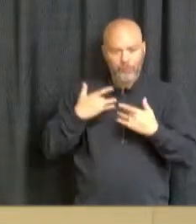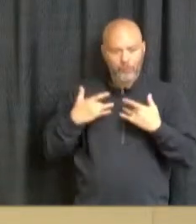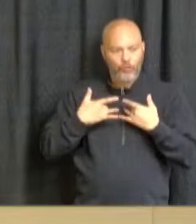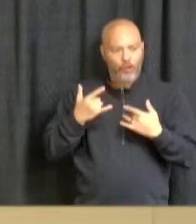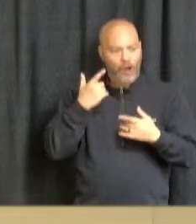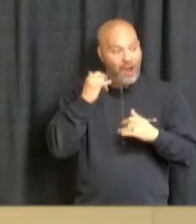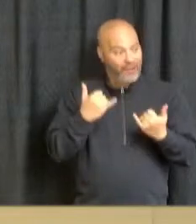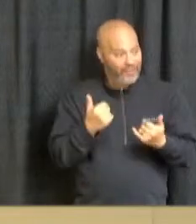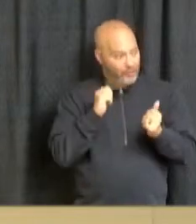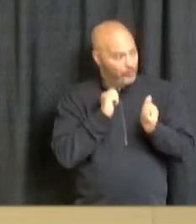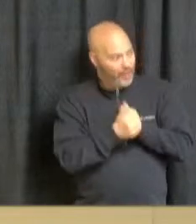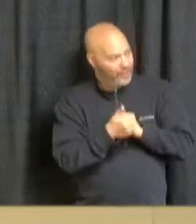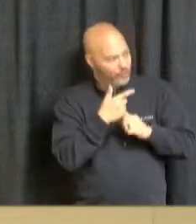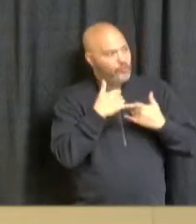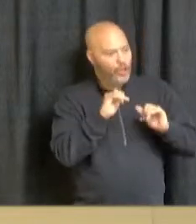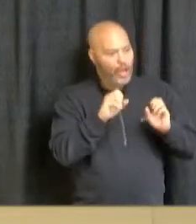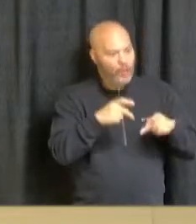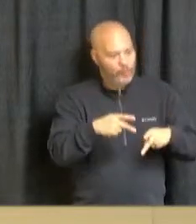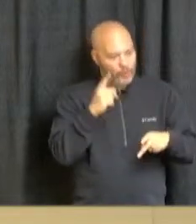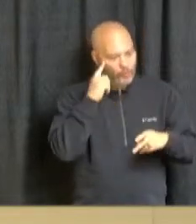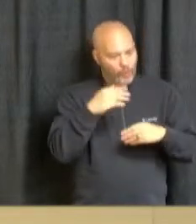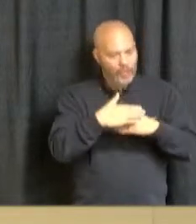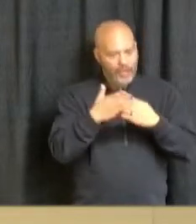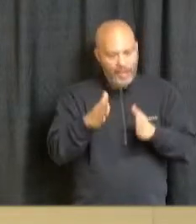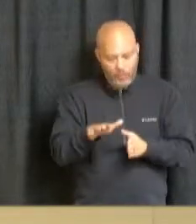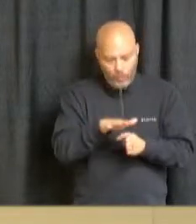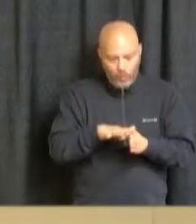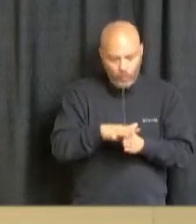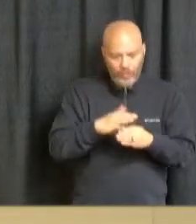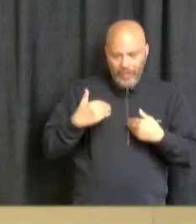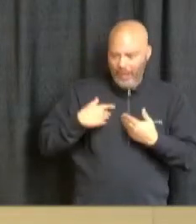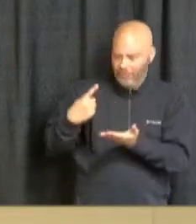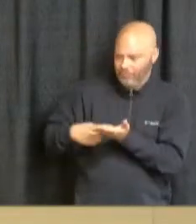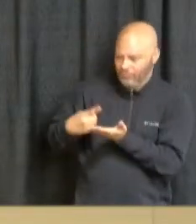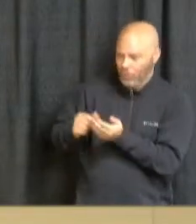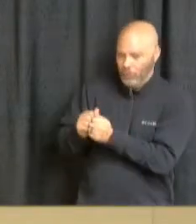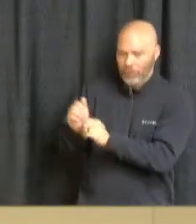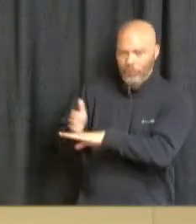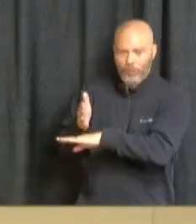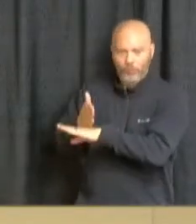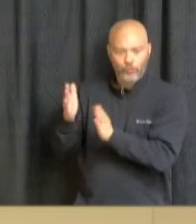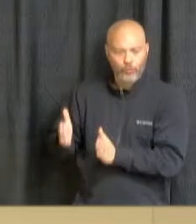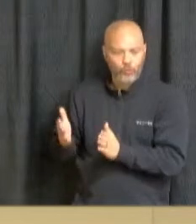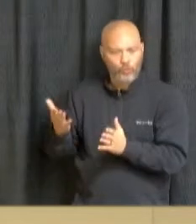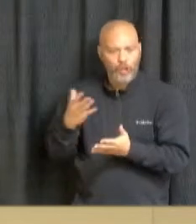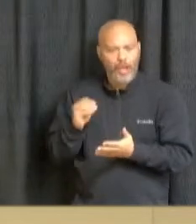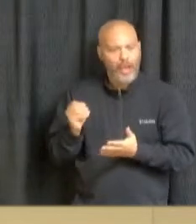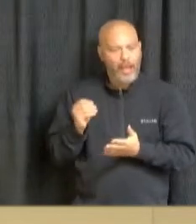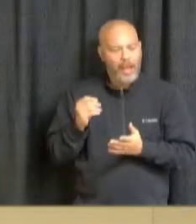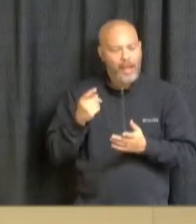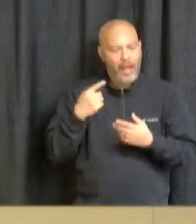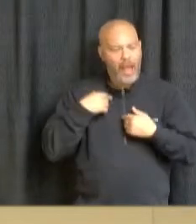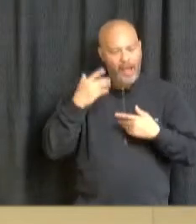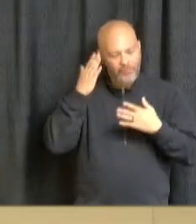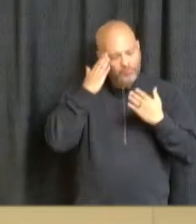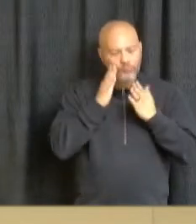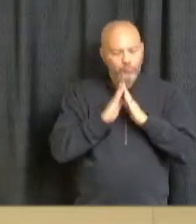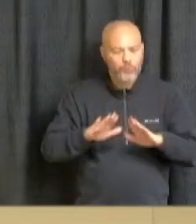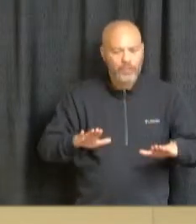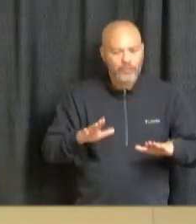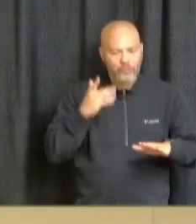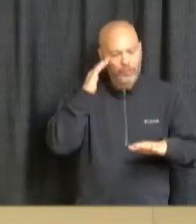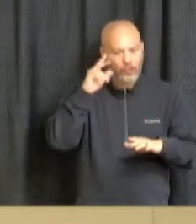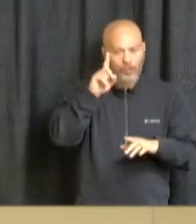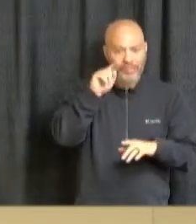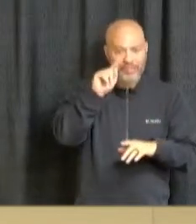think, if this passes, there's still an opportunity for the neighbors to have that discussion with the developers. And peace of mind, the fact that TDEC is